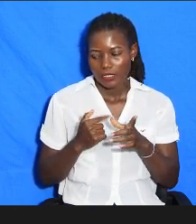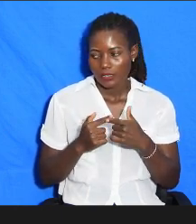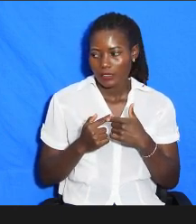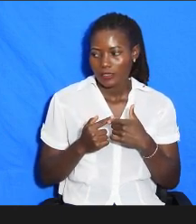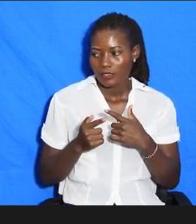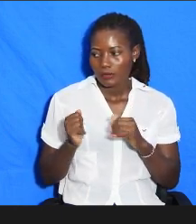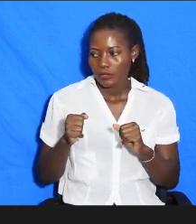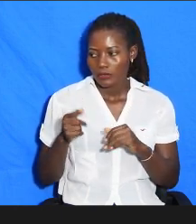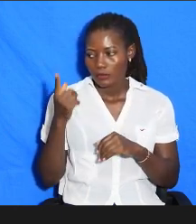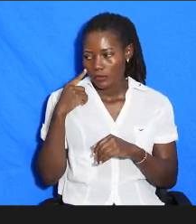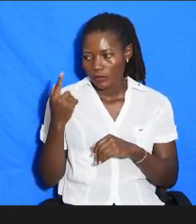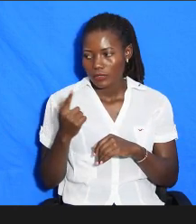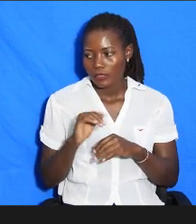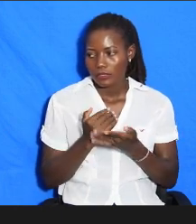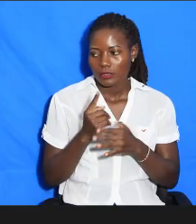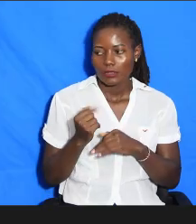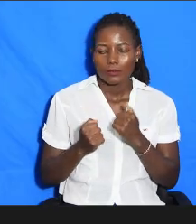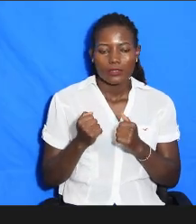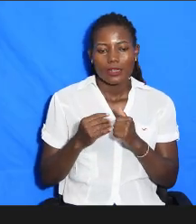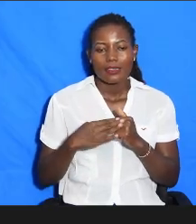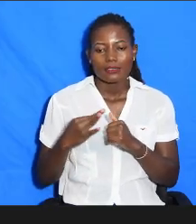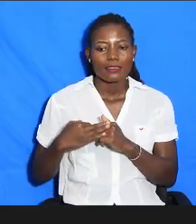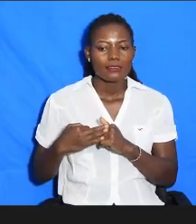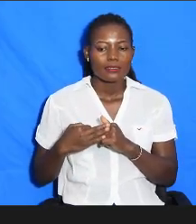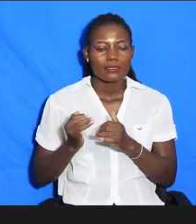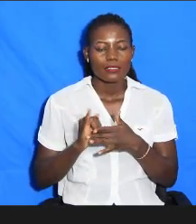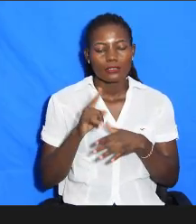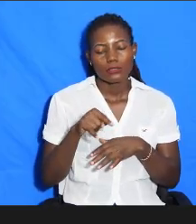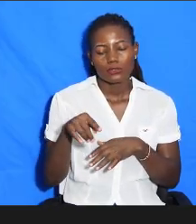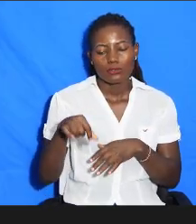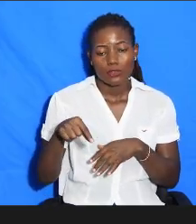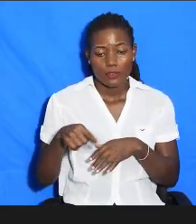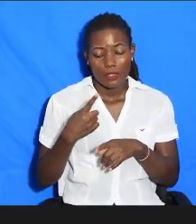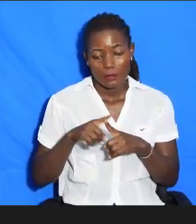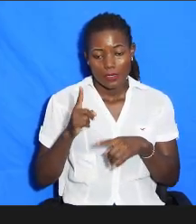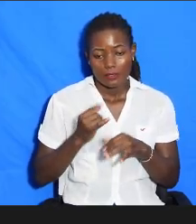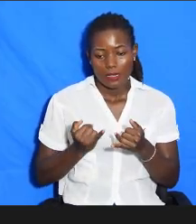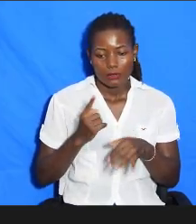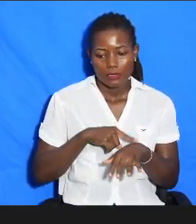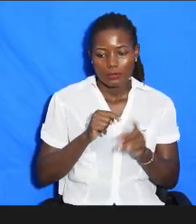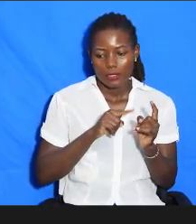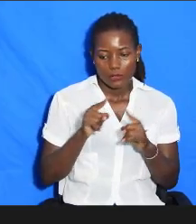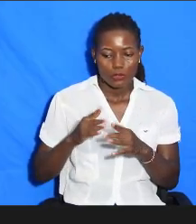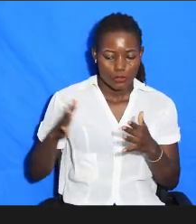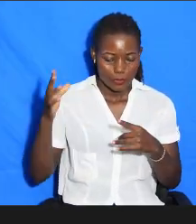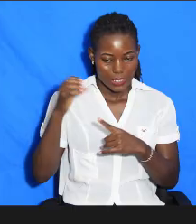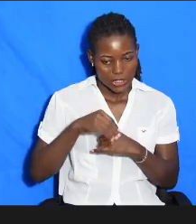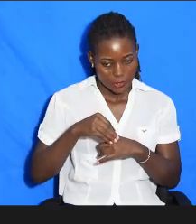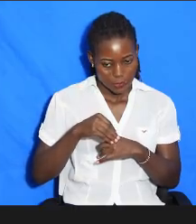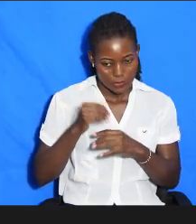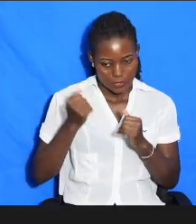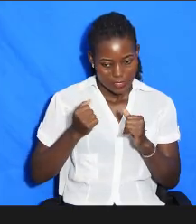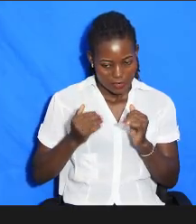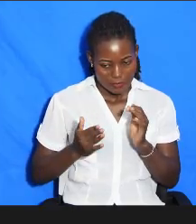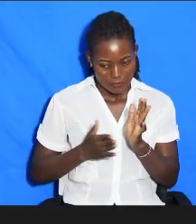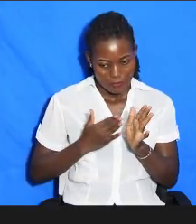a 9.8, and that's what they've qualified with. But still, when they go to now the major championship, they'll either run even